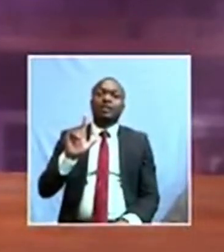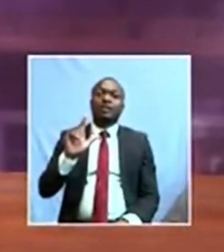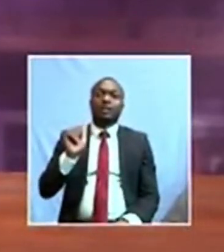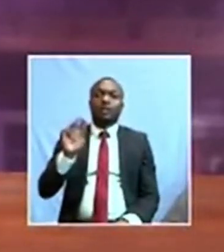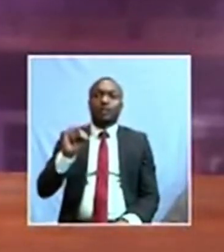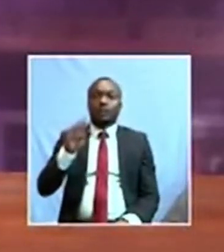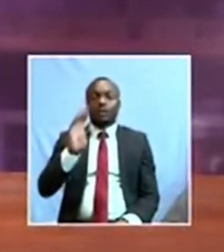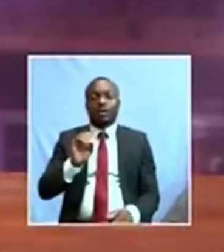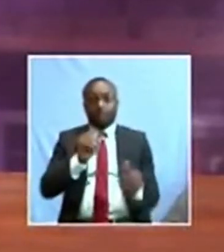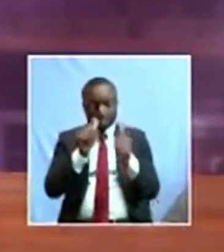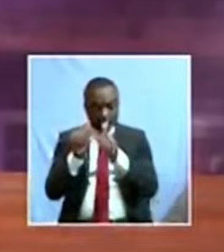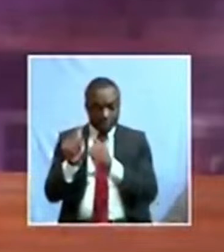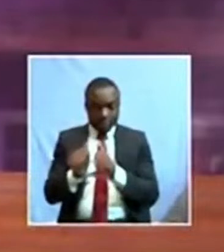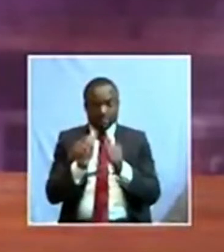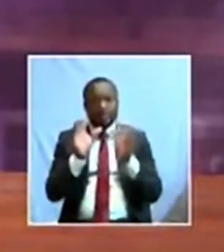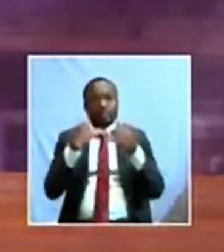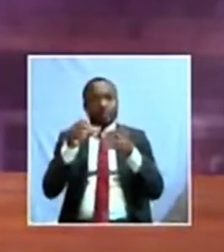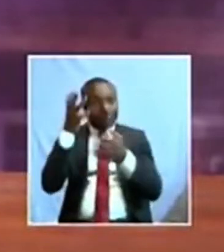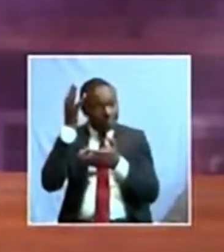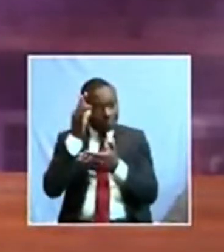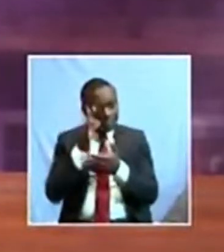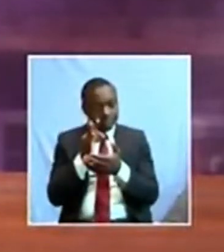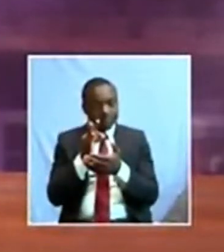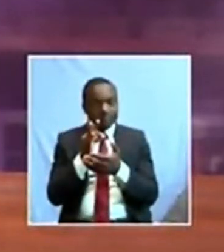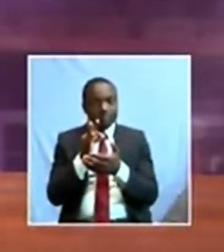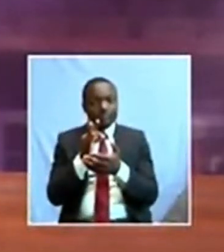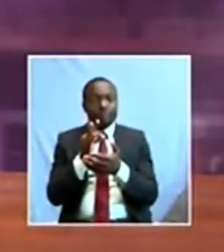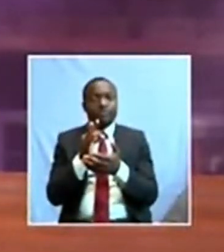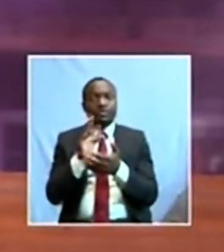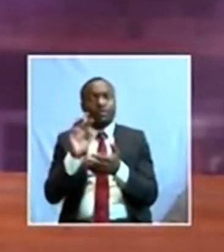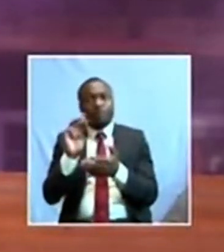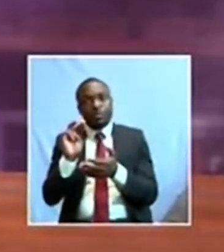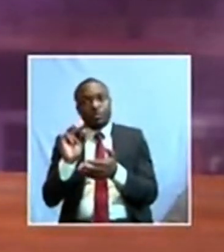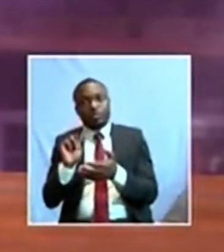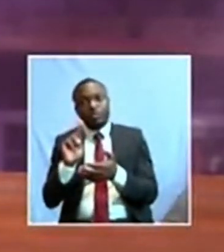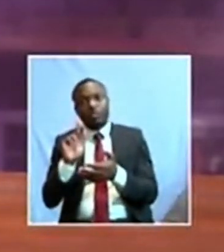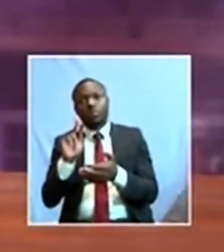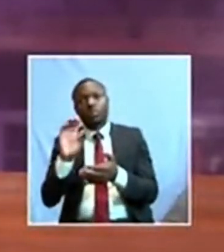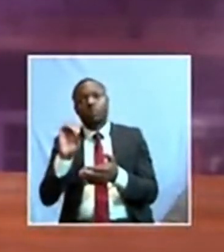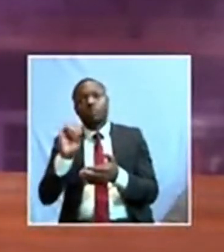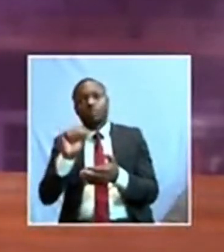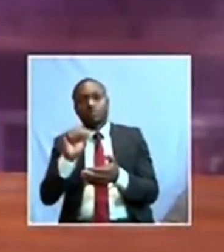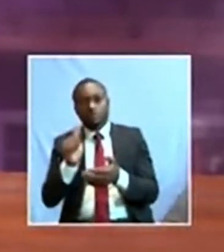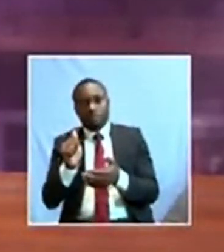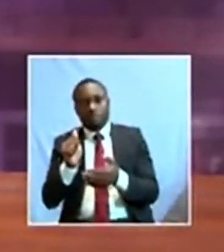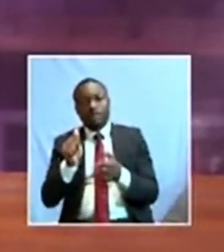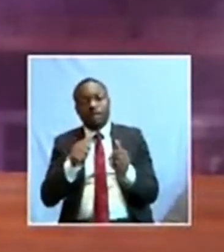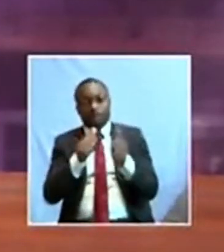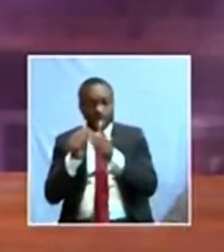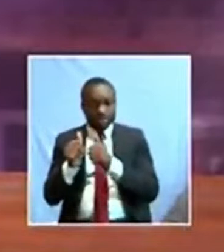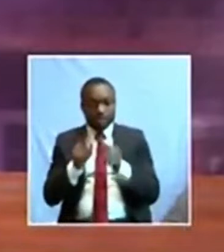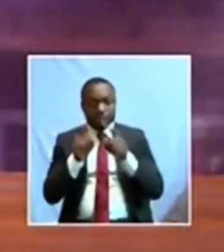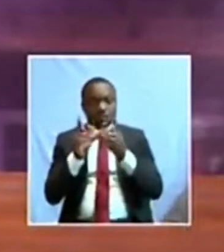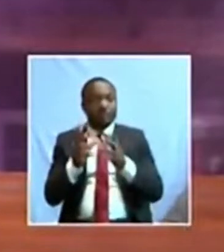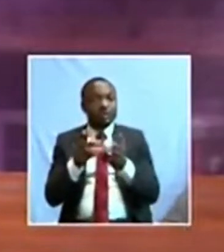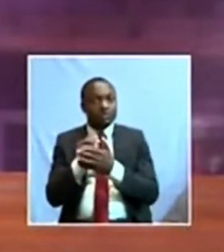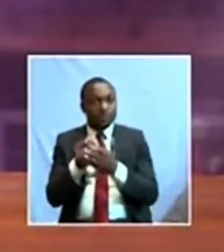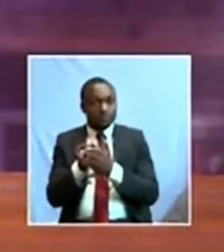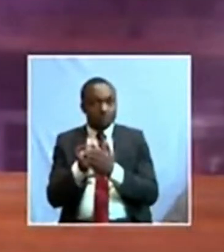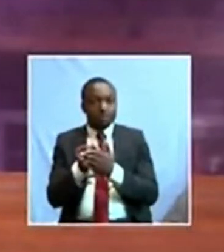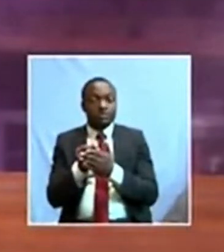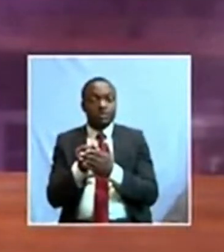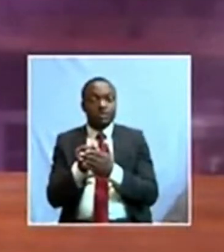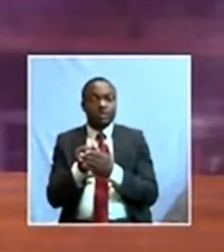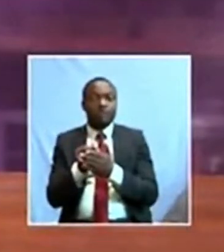Council Secretary, and also Mr. Mukosha Musanda, Acting Director of Finance, Mr.